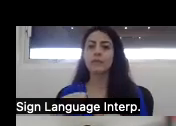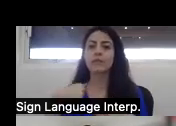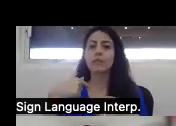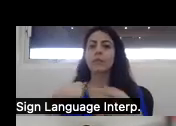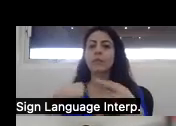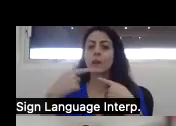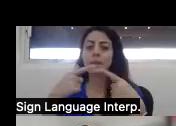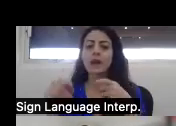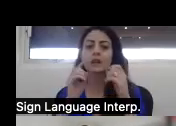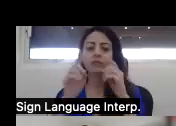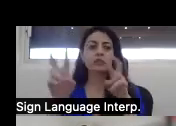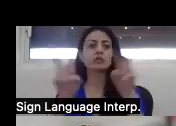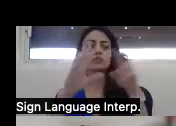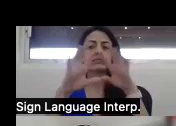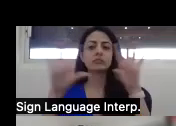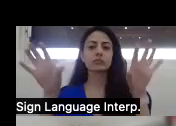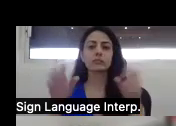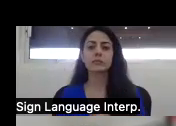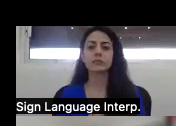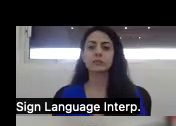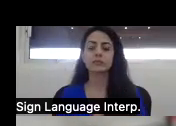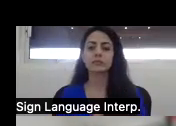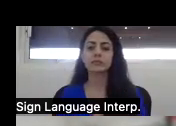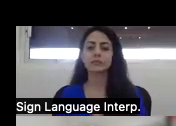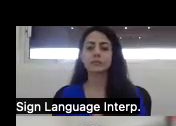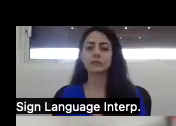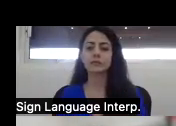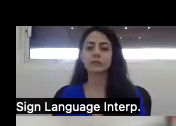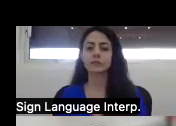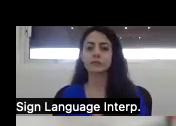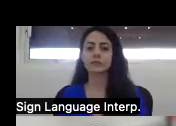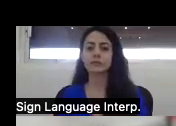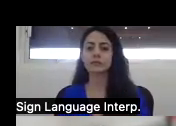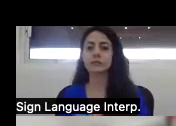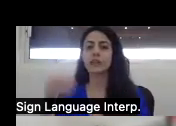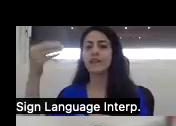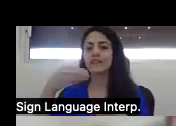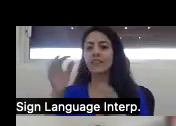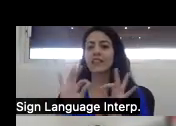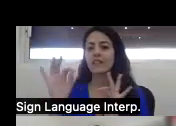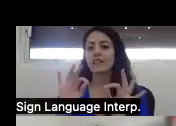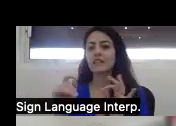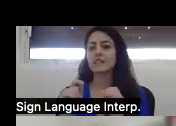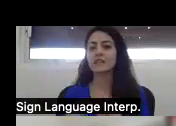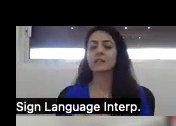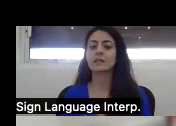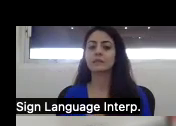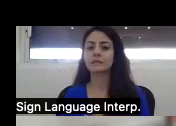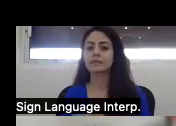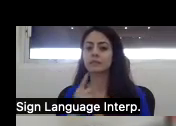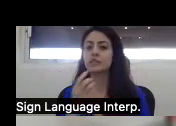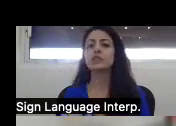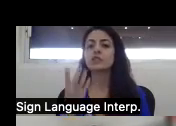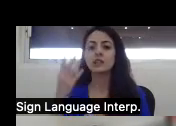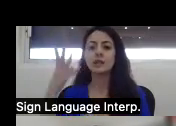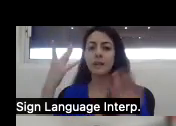the information is already available in a report that you can see for ISSPF. And let me